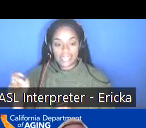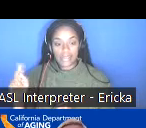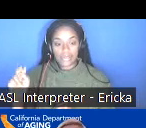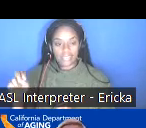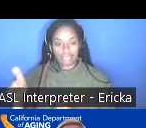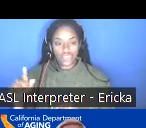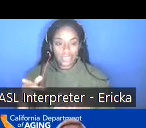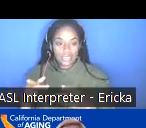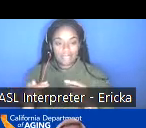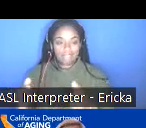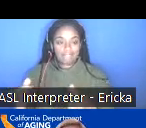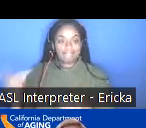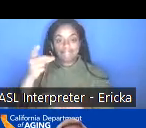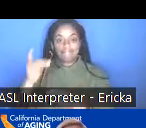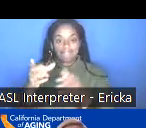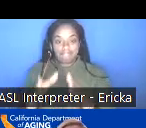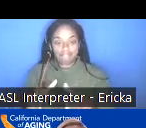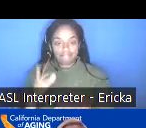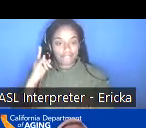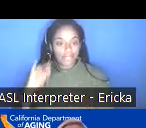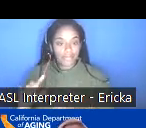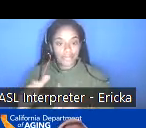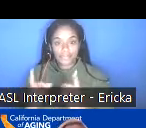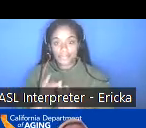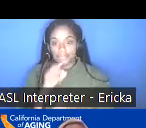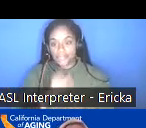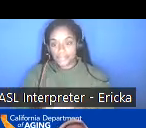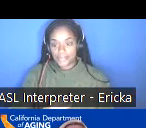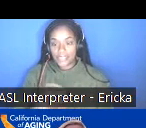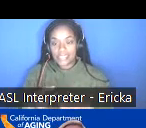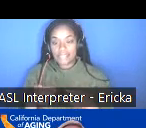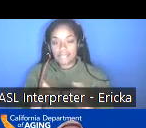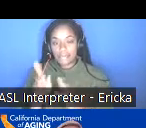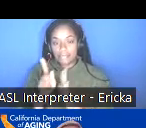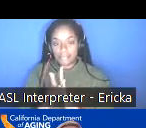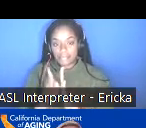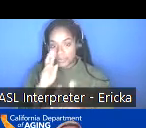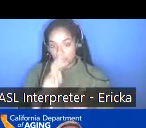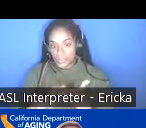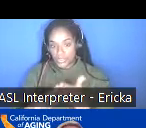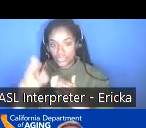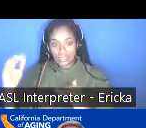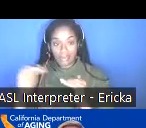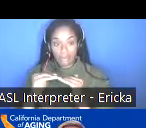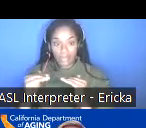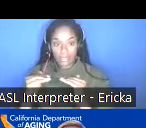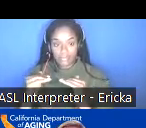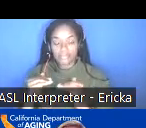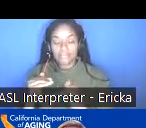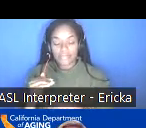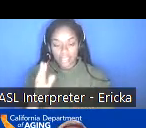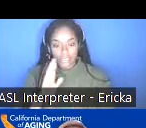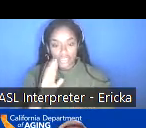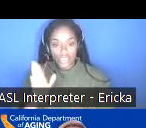Director at the California Department of Aging's Division of Policy, Research, and Equity. And Sarah is going to walk